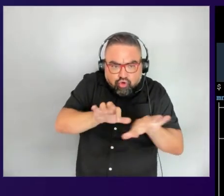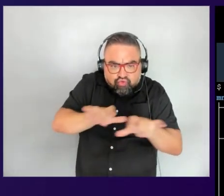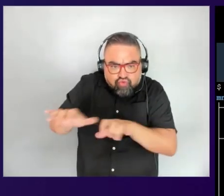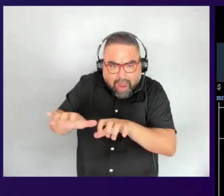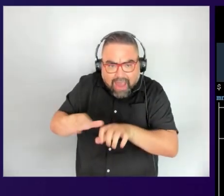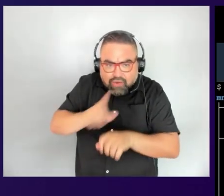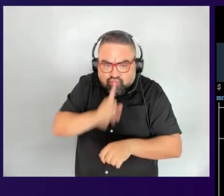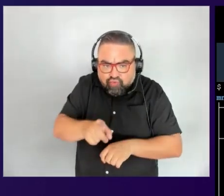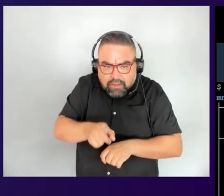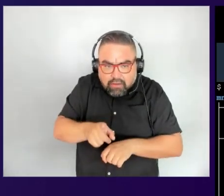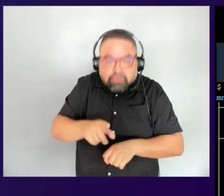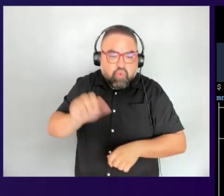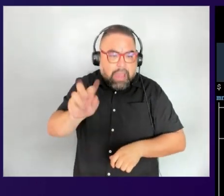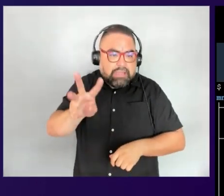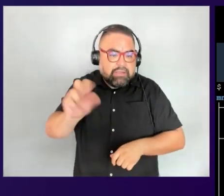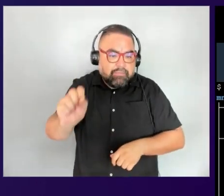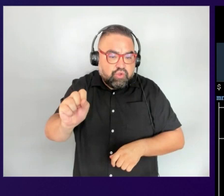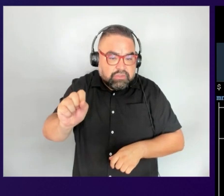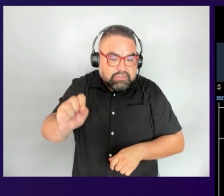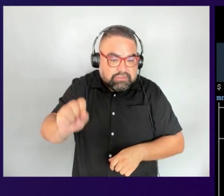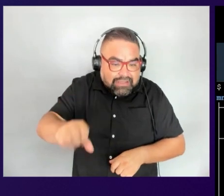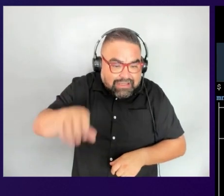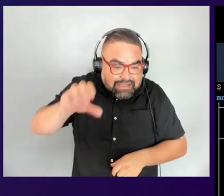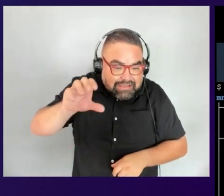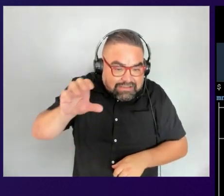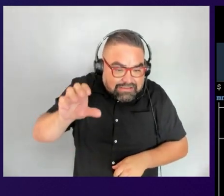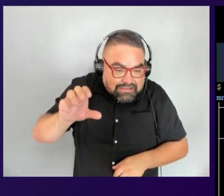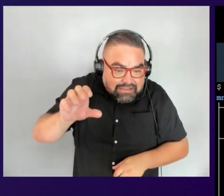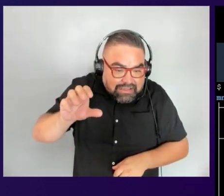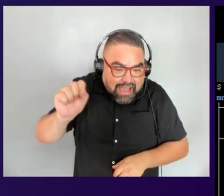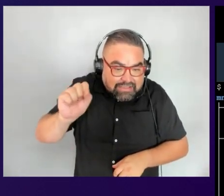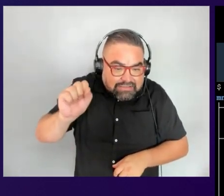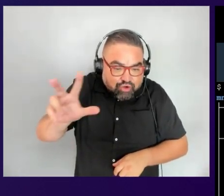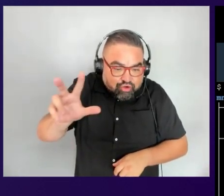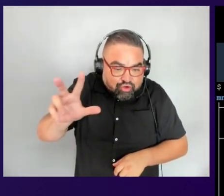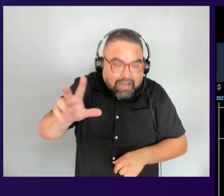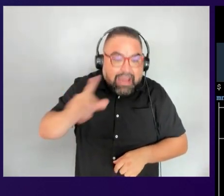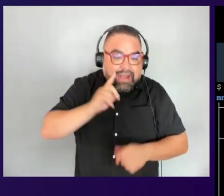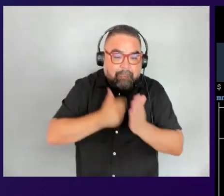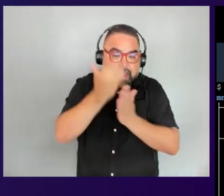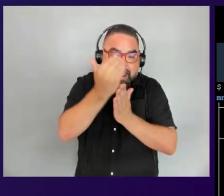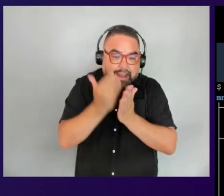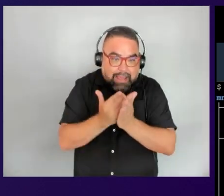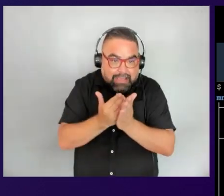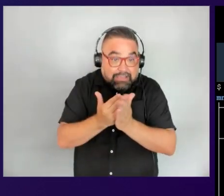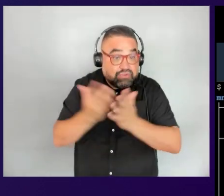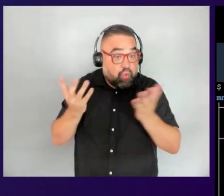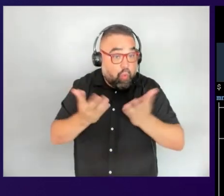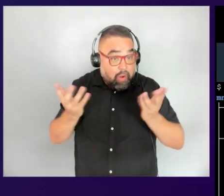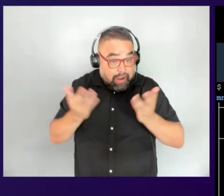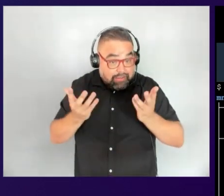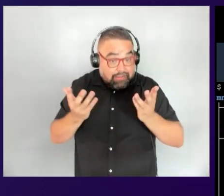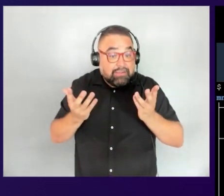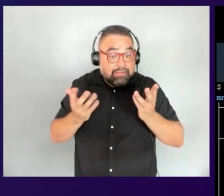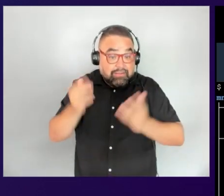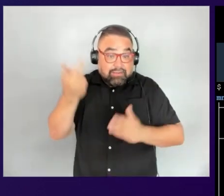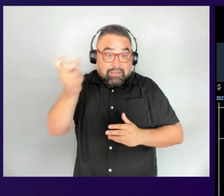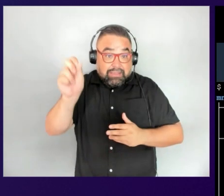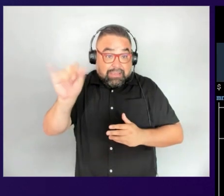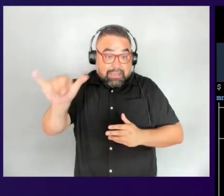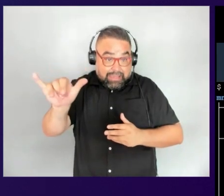run the AWS CLI. I'm going to list the object key that corresponds to the file that I just